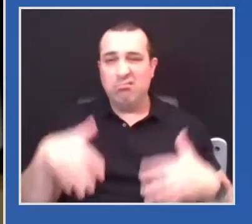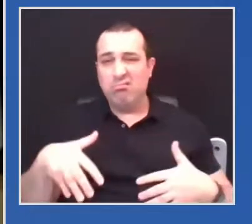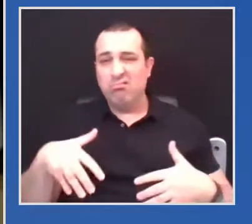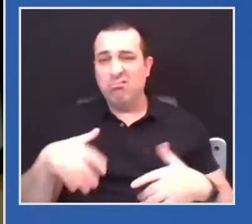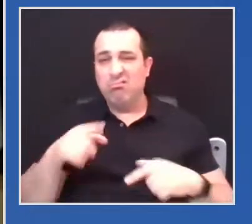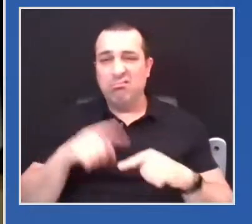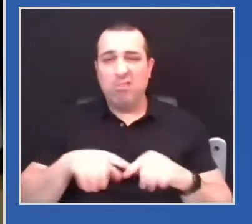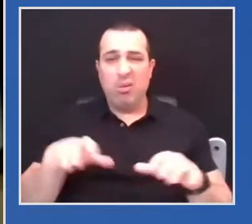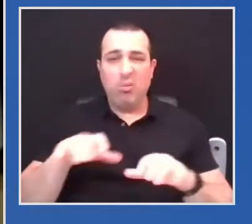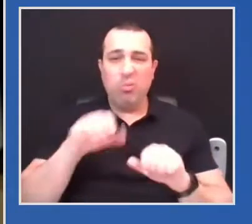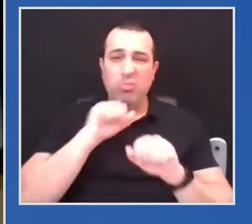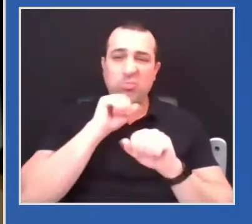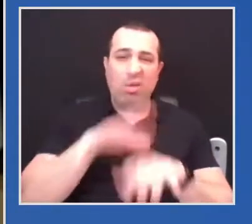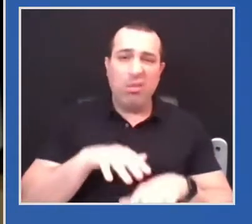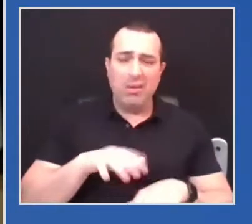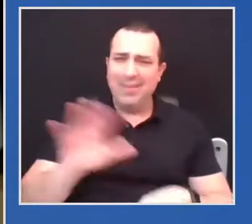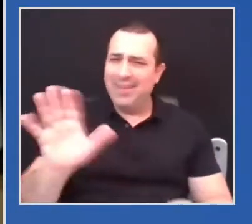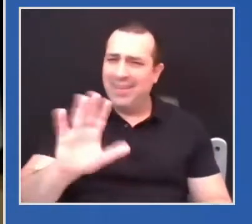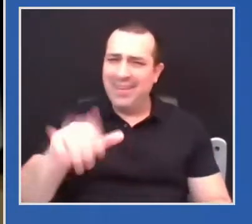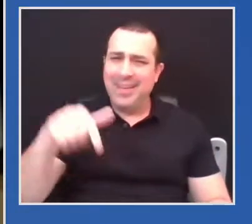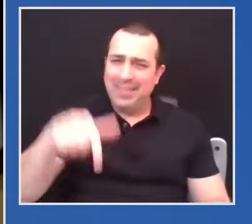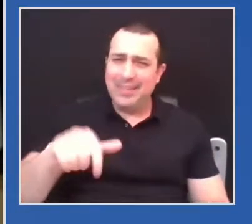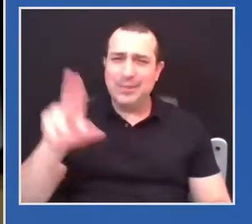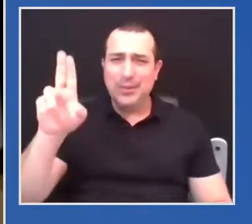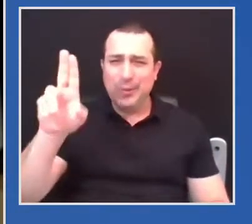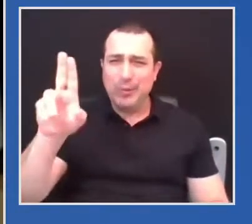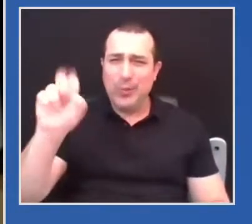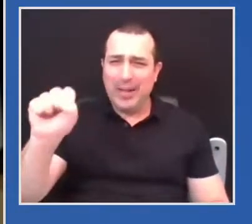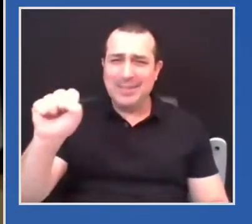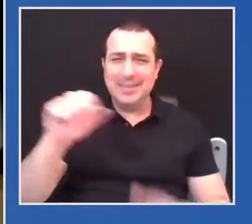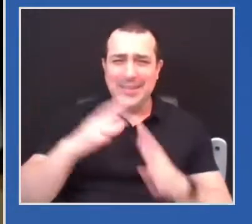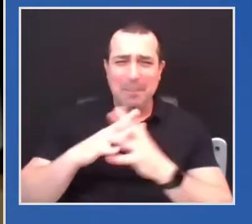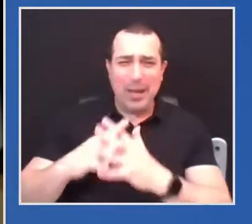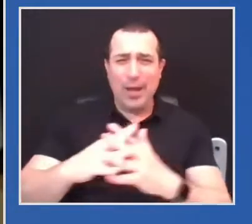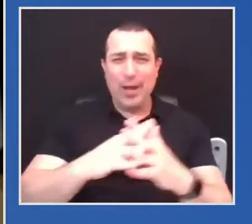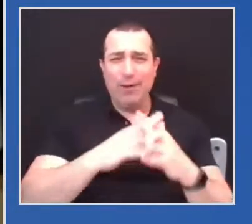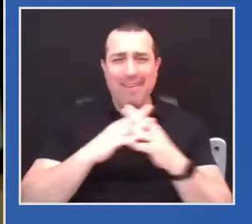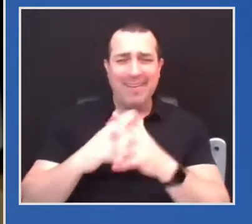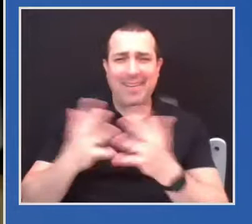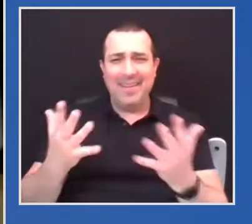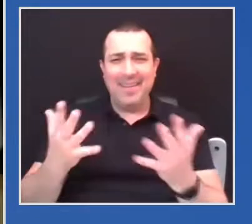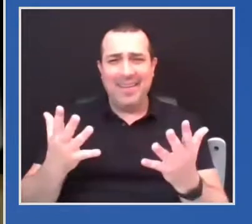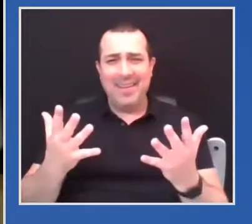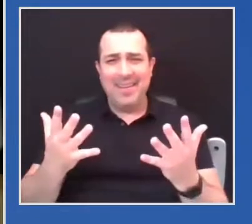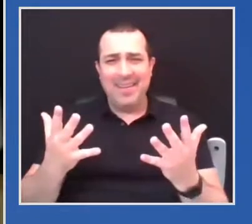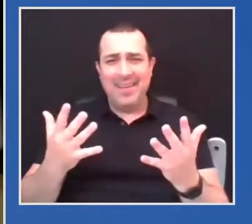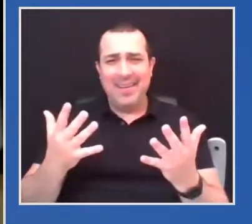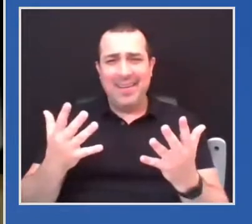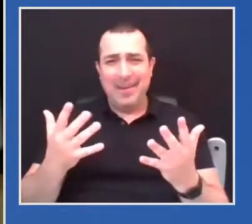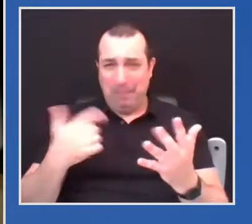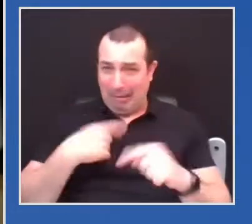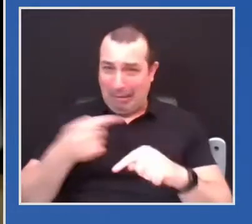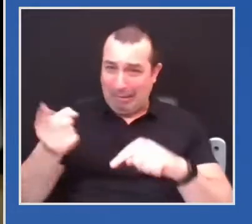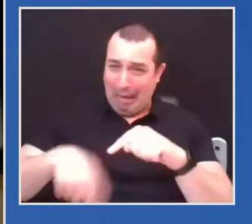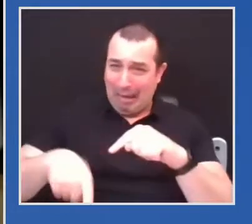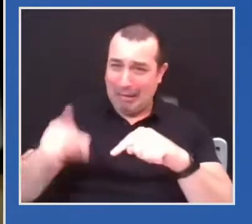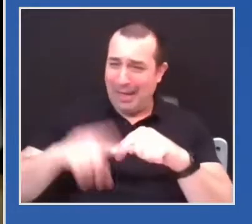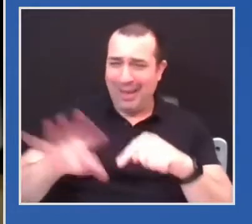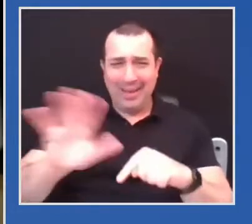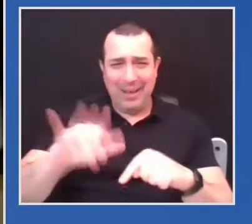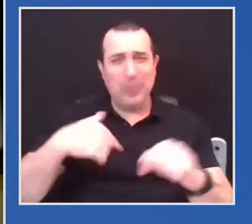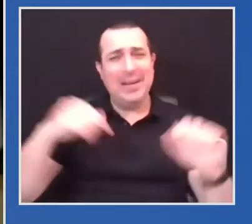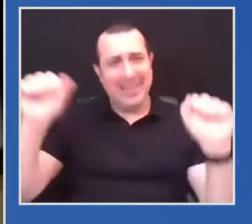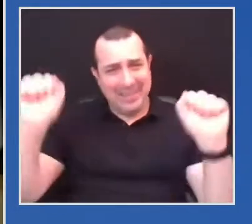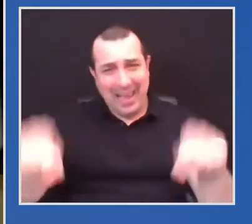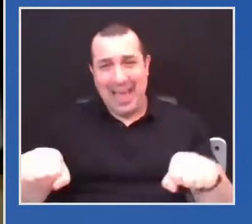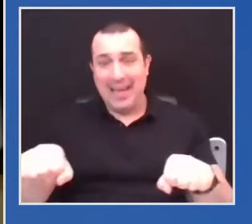States of America. There's not a single thing beyond our capacity. Nothing we've ever decided to do